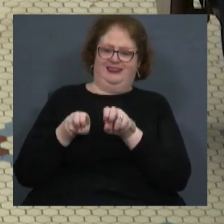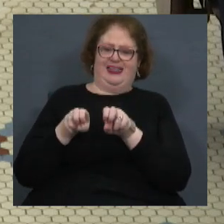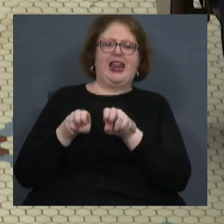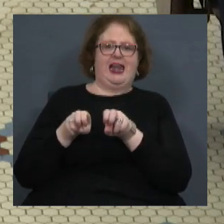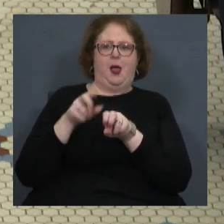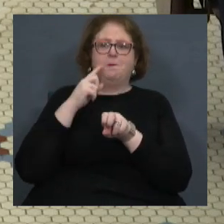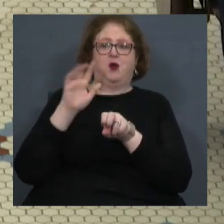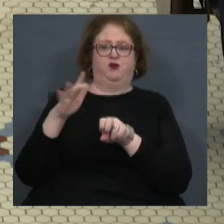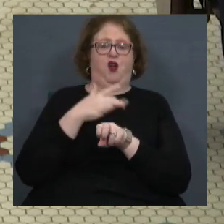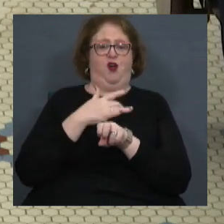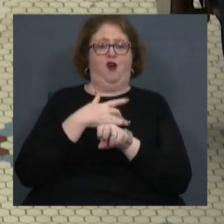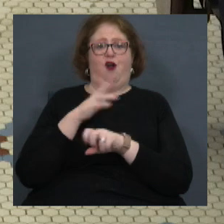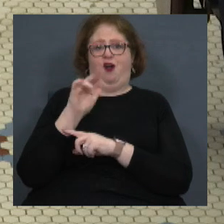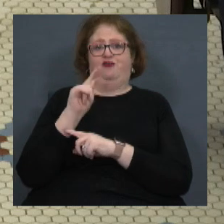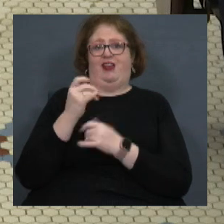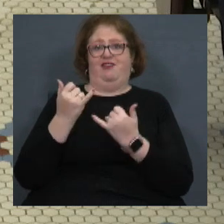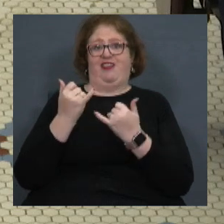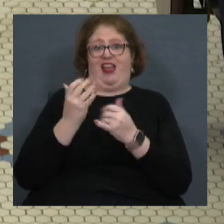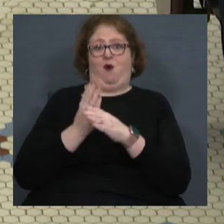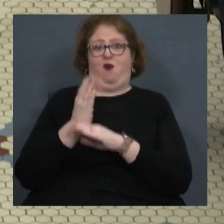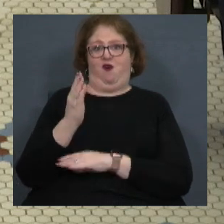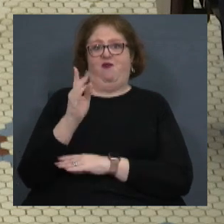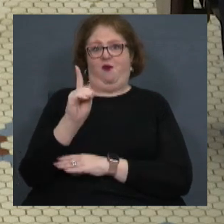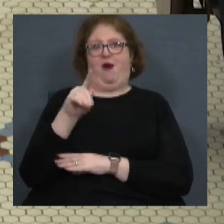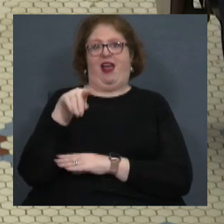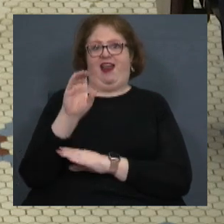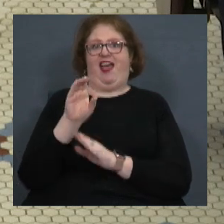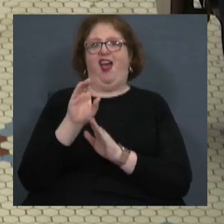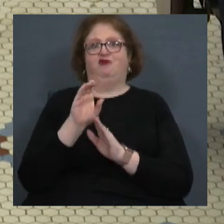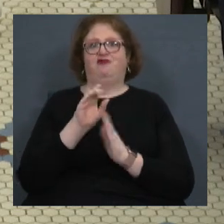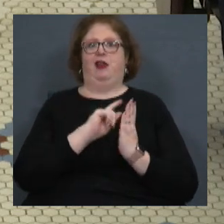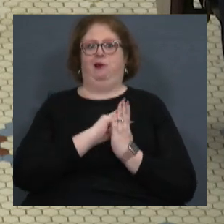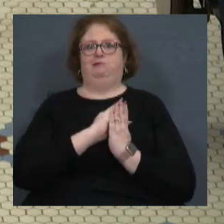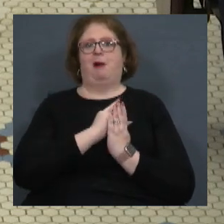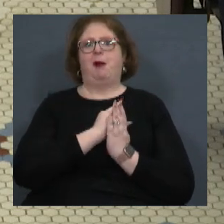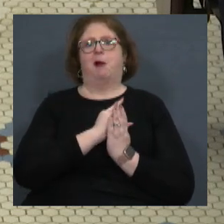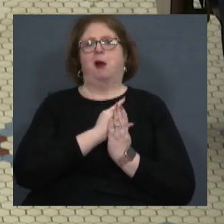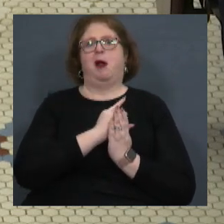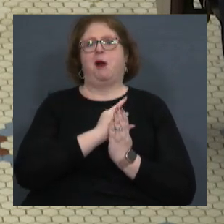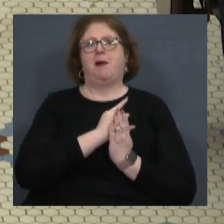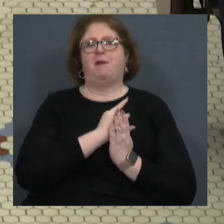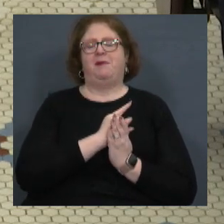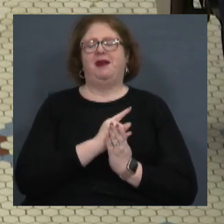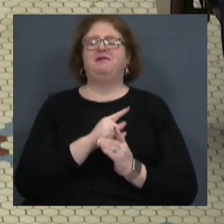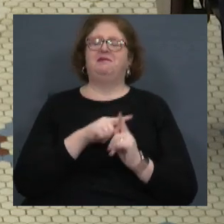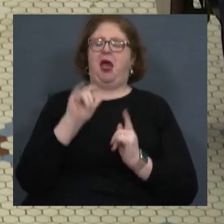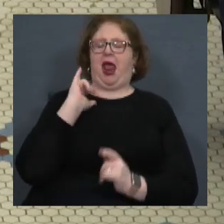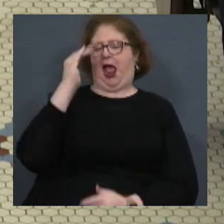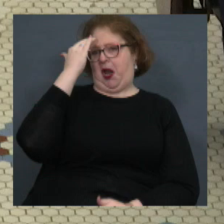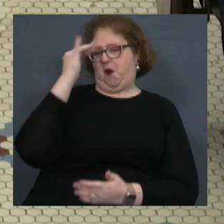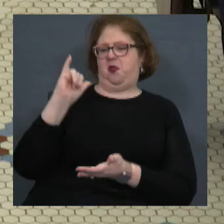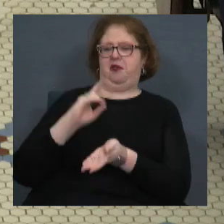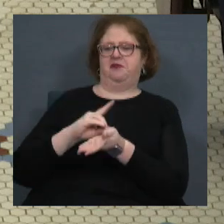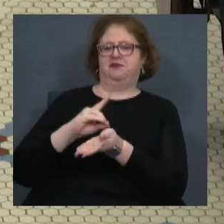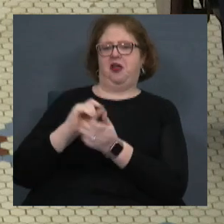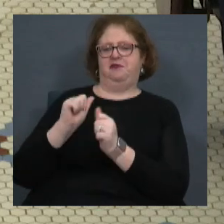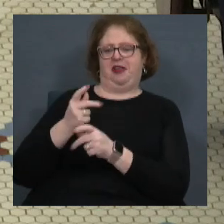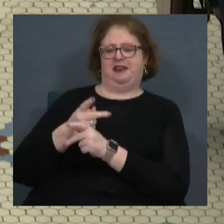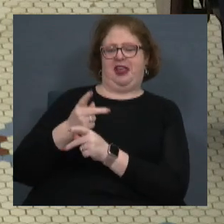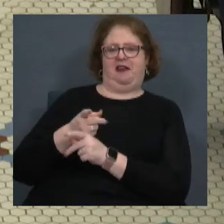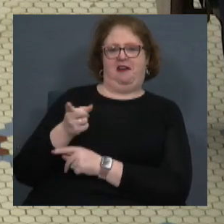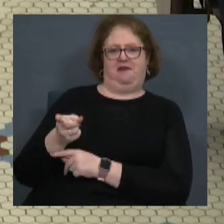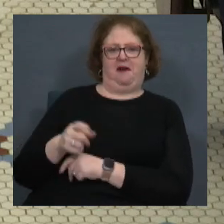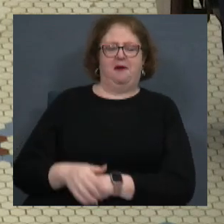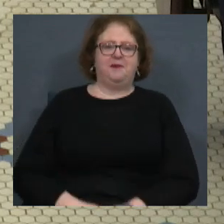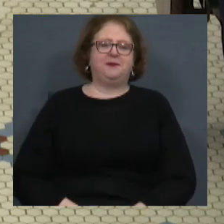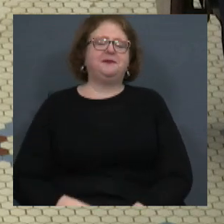rate is over 100 beats a minute right now. So I know that she's in good hands. I would encourage the citizens